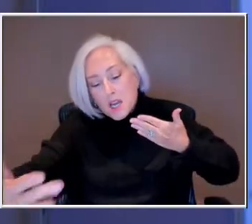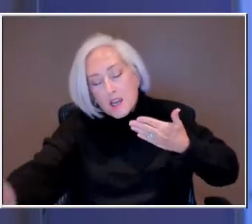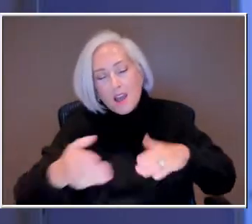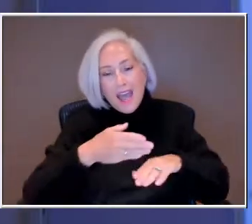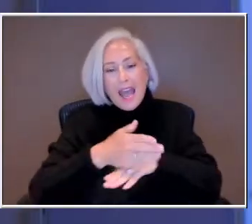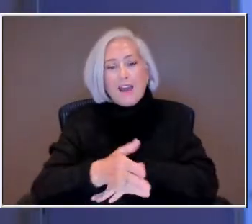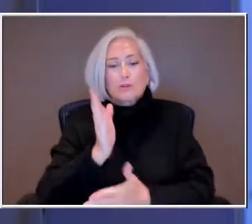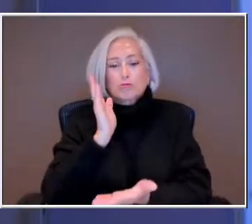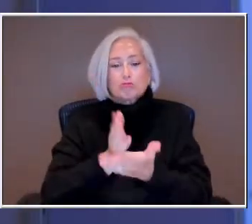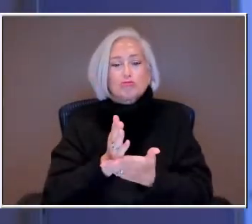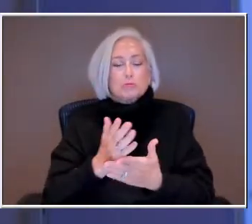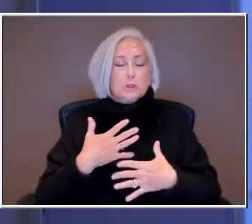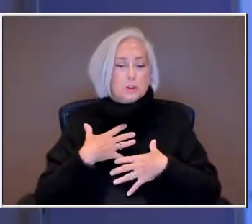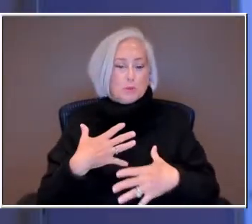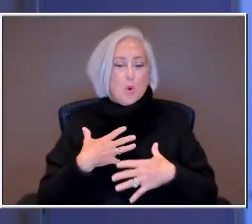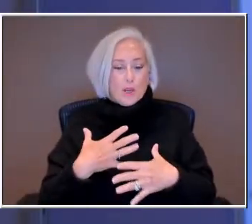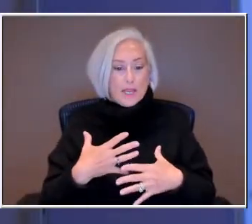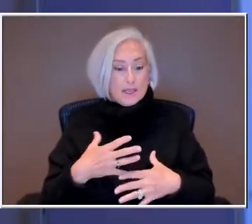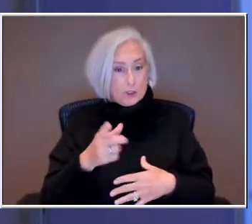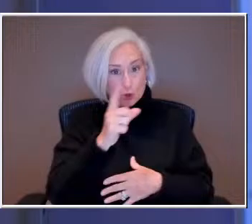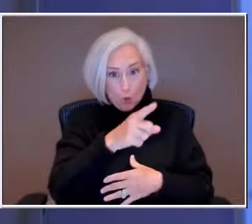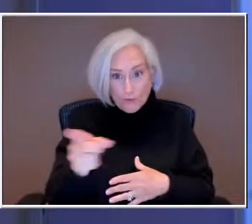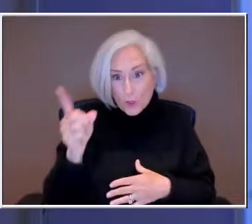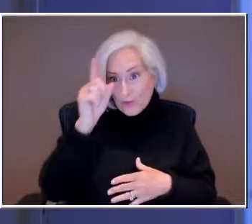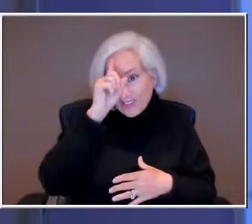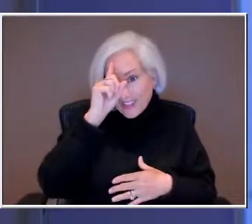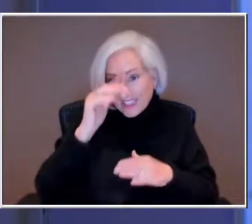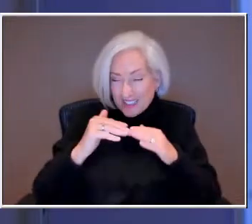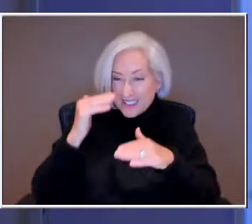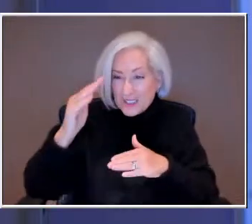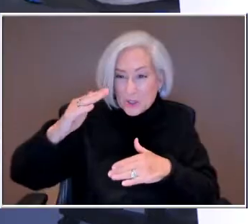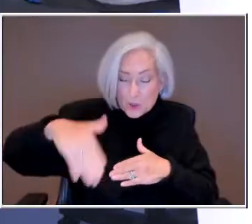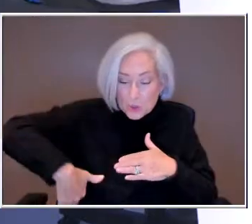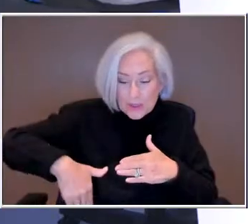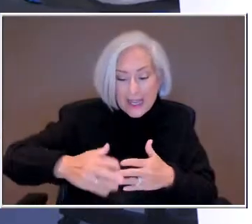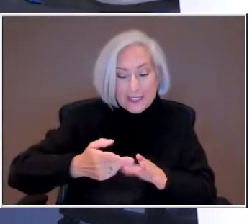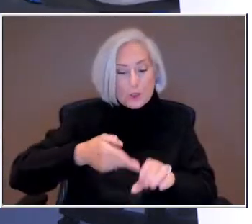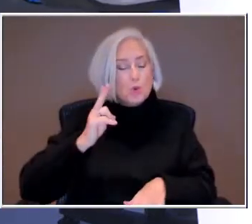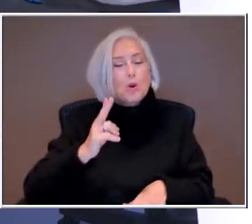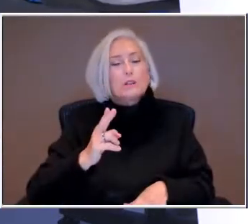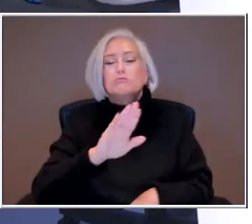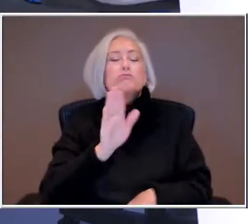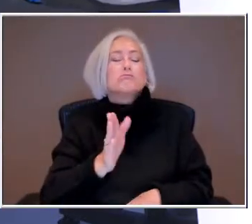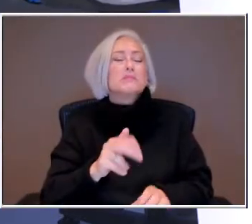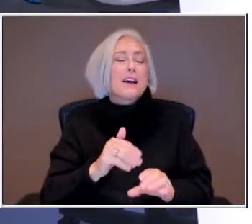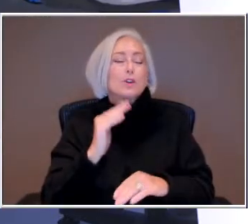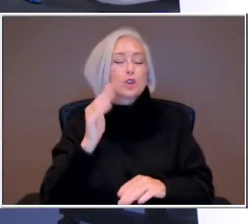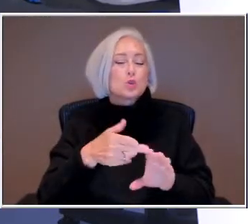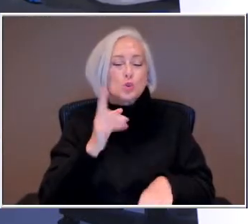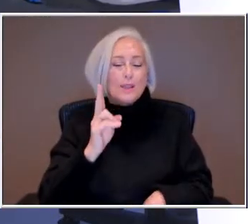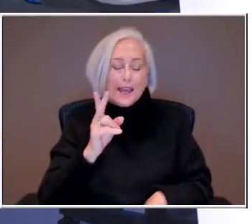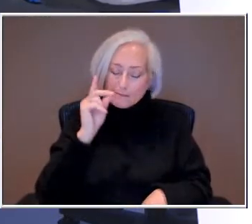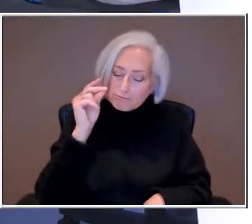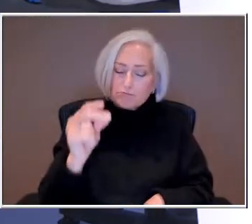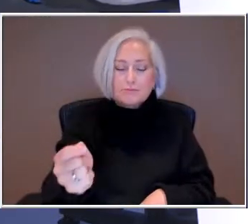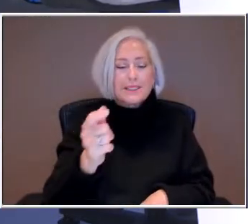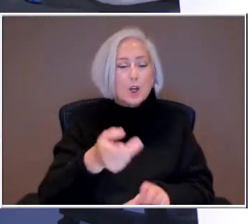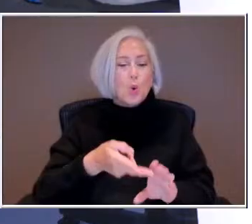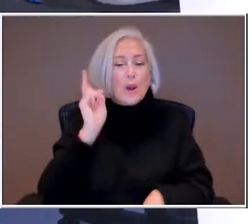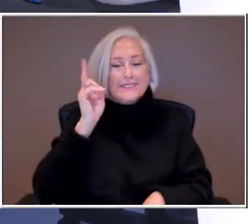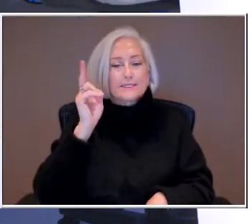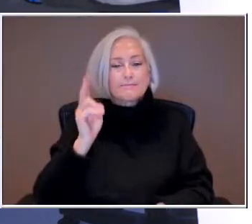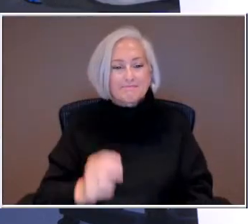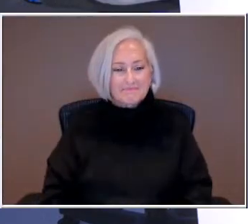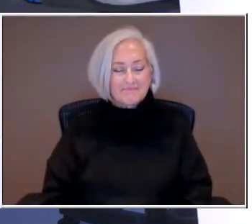would encourage anyone who's thinking that it's too late to quit, that it's not. Never too late to quit. That's right. Day one. That's right. Day one matters. Jean wants to